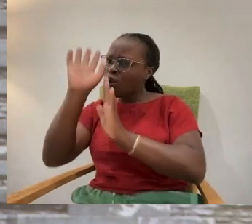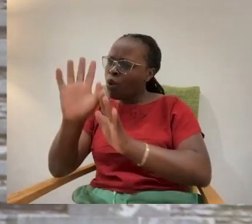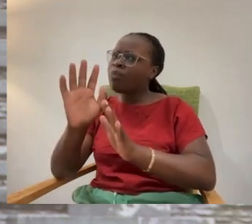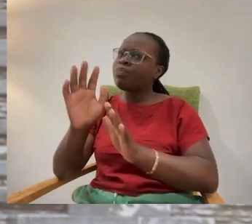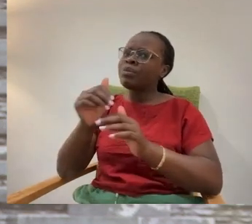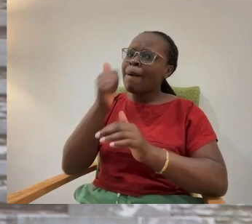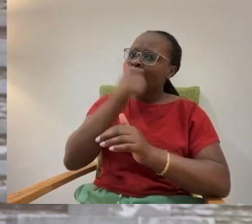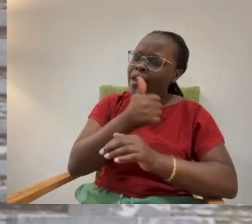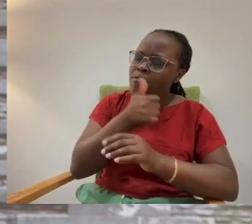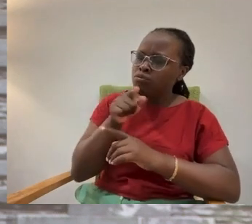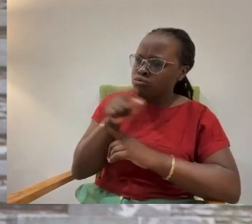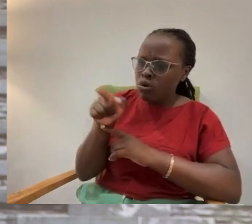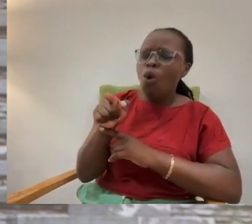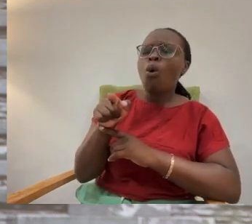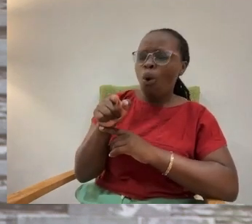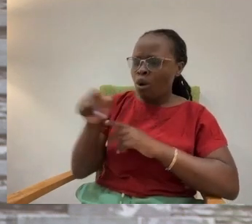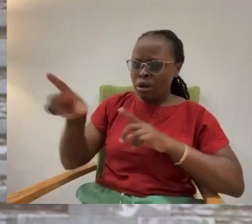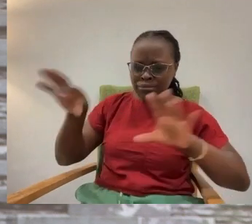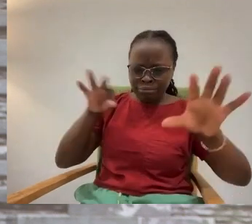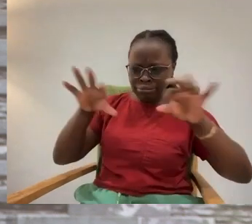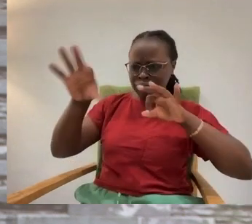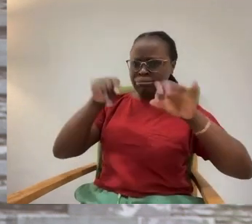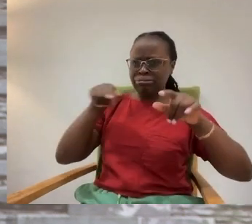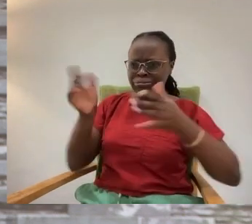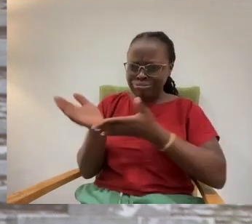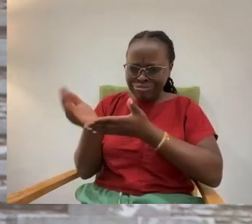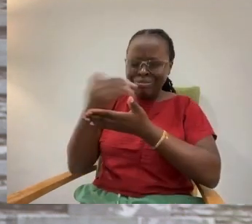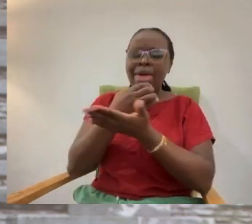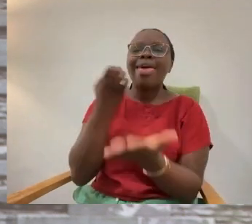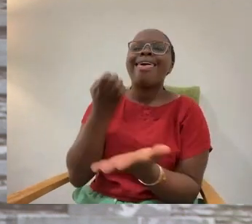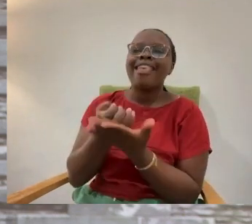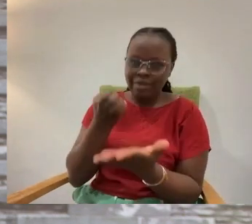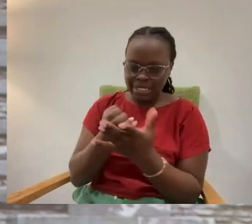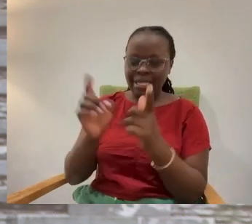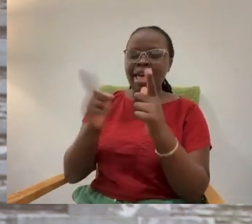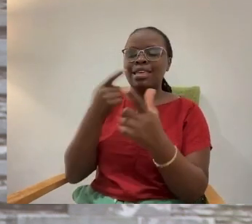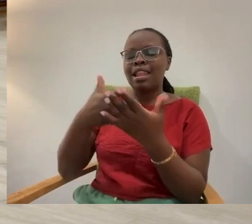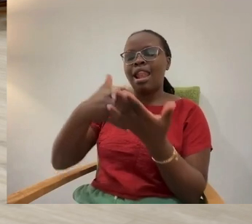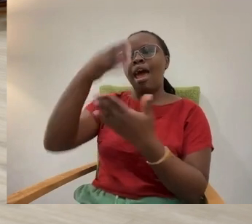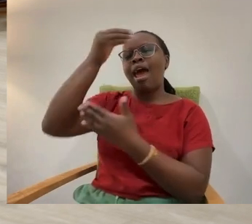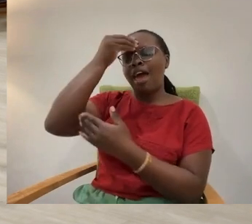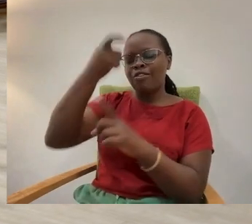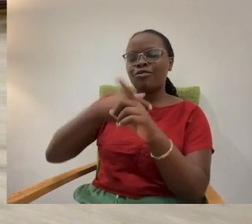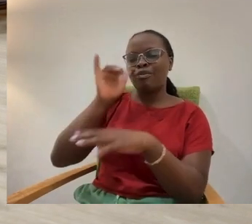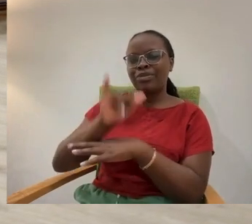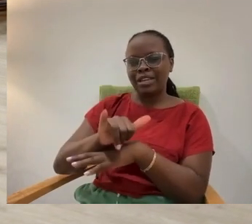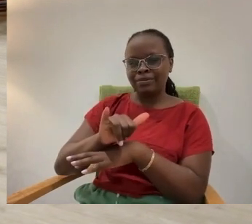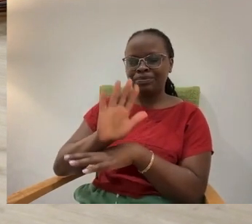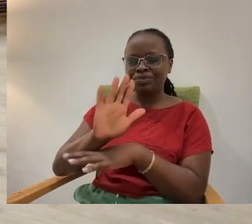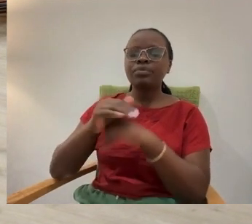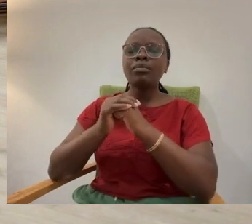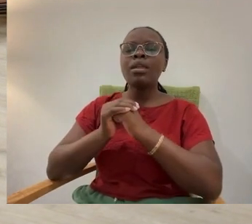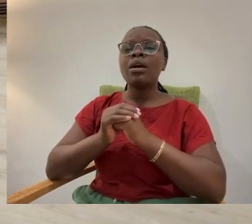communities, and also innovators, and I think we'll be able to do something meaningful. Well, let's stay with that question of research for just a moment.